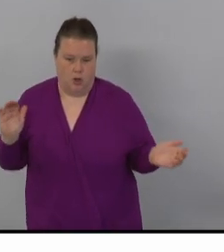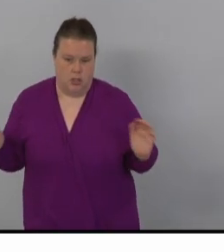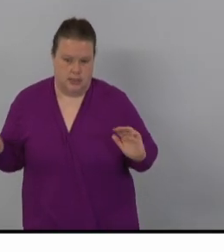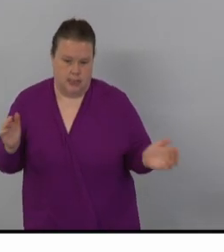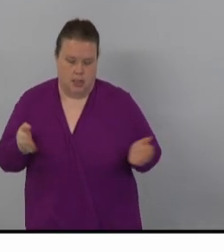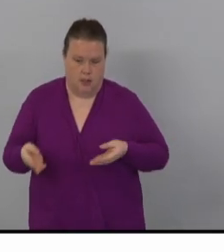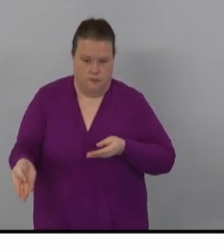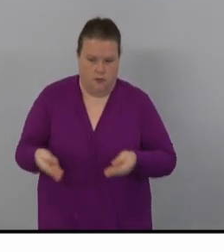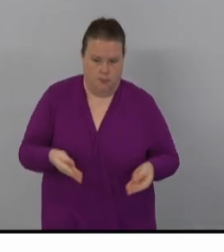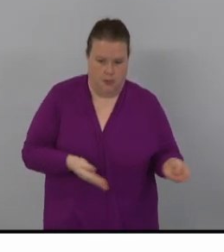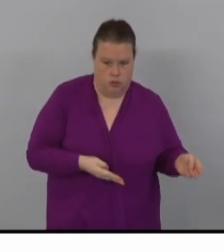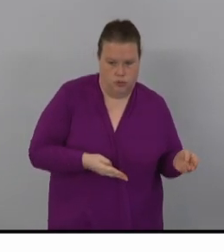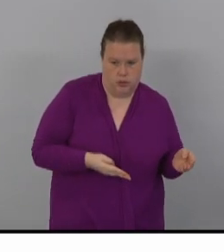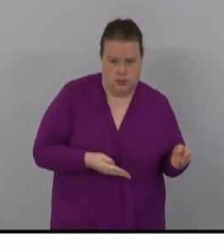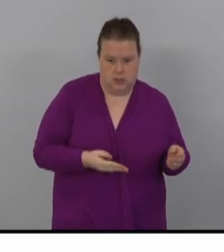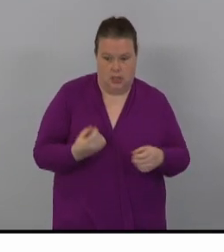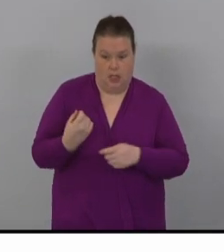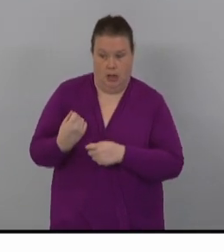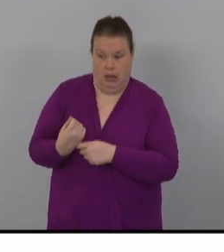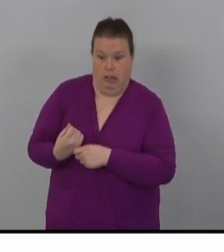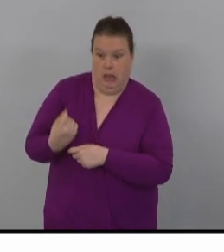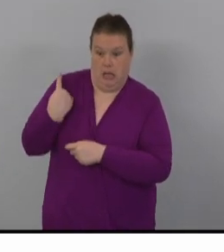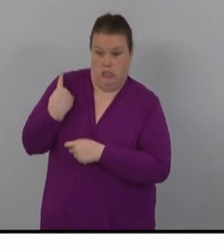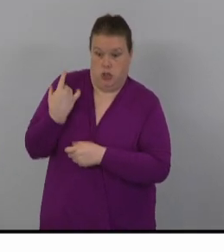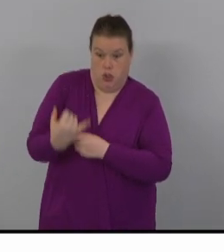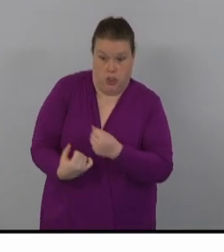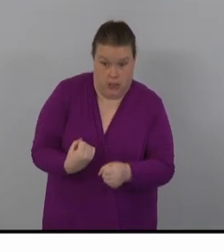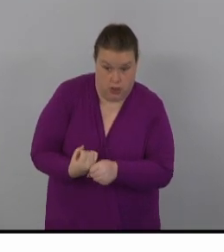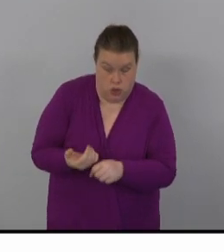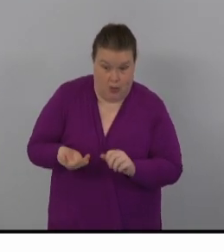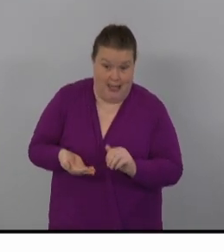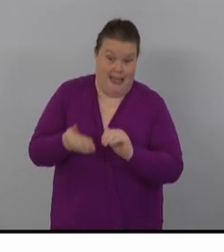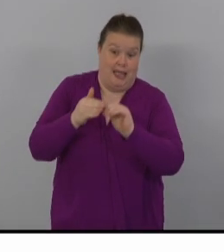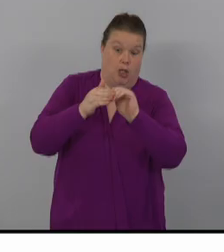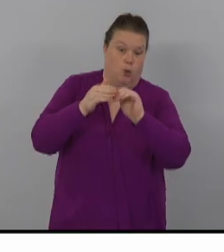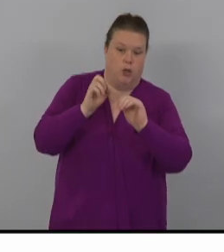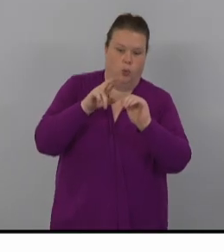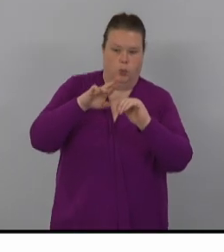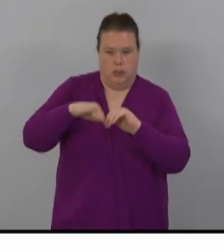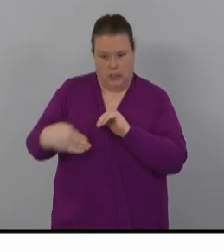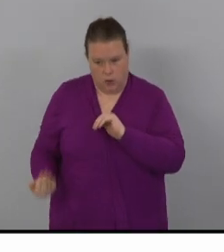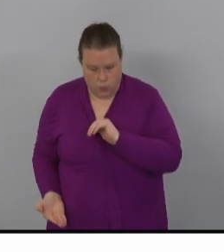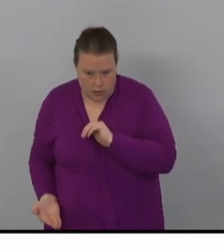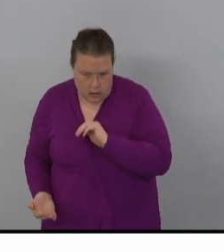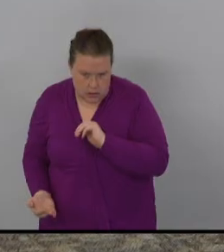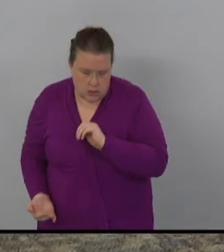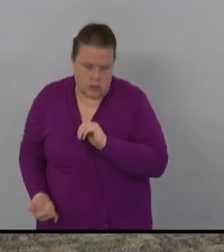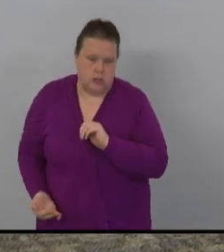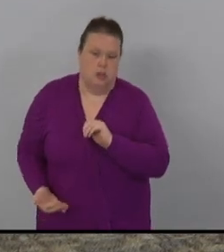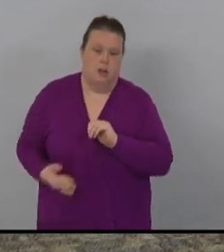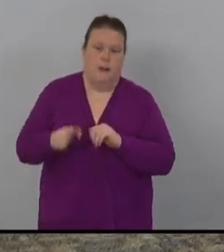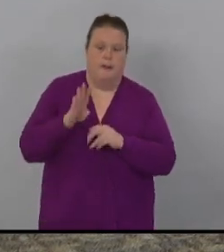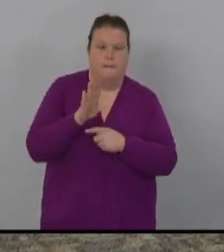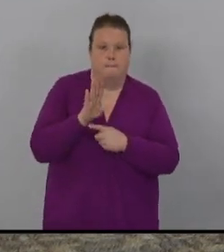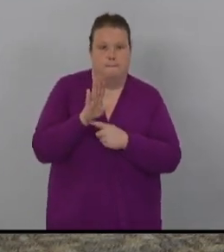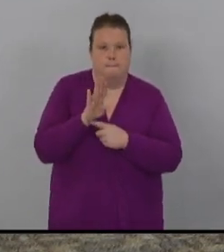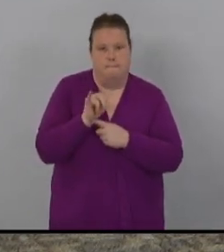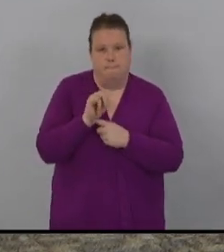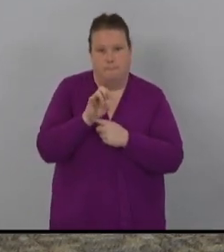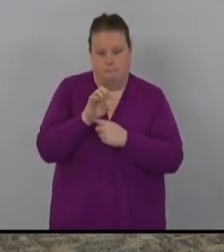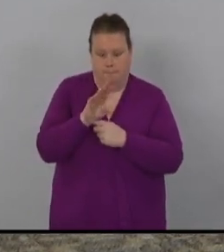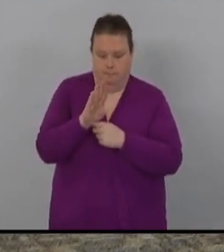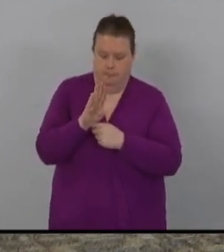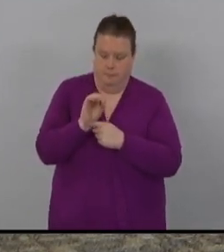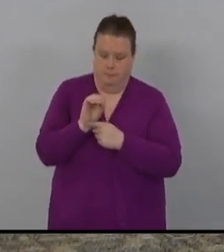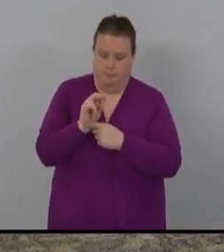the increase decrease over last year, the appraised values, talking about what our bonded indebtedness is. We